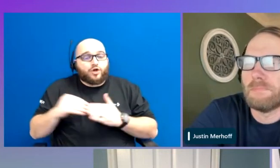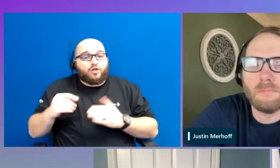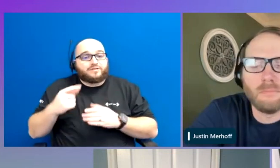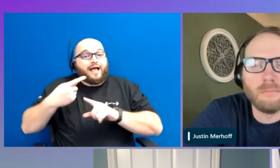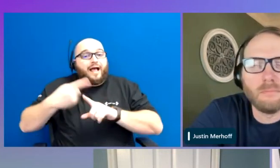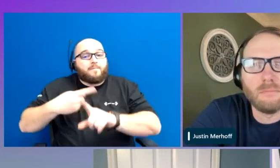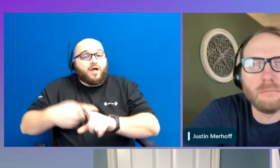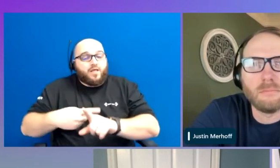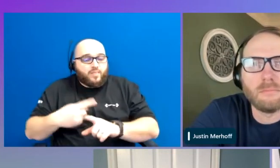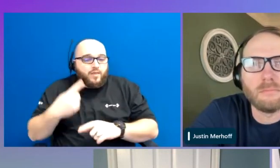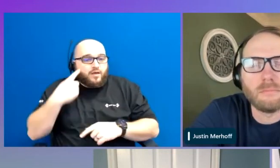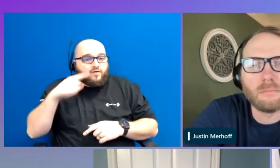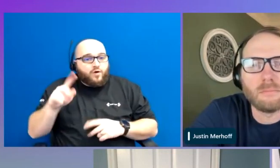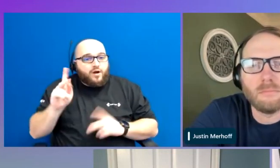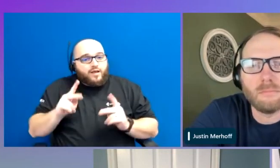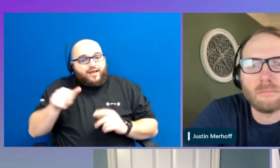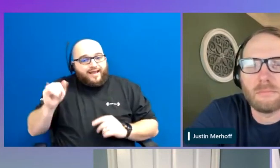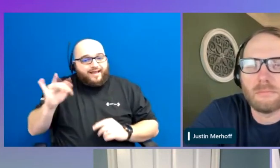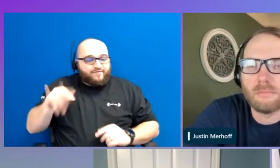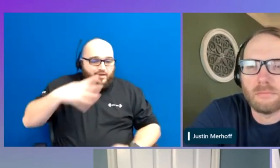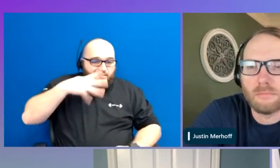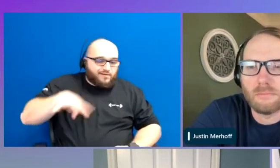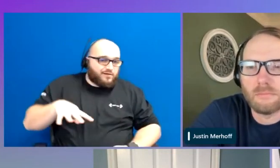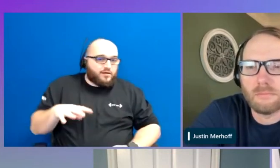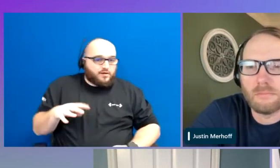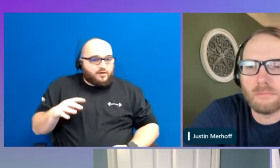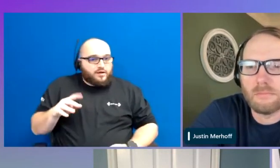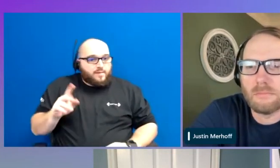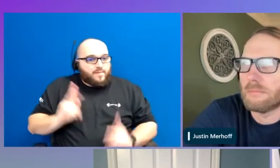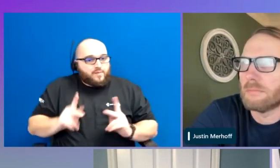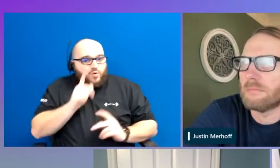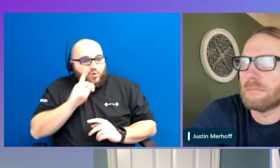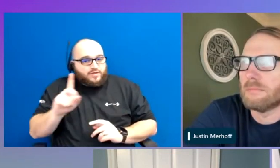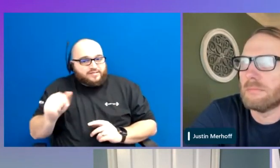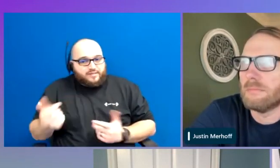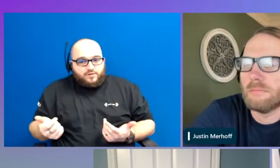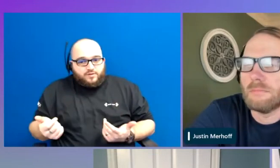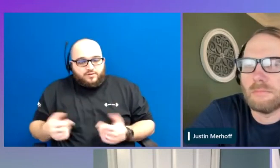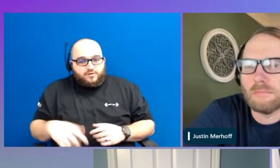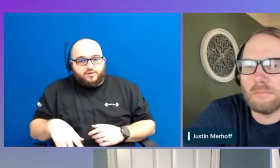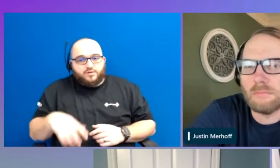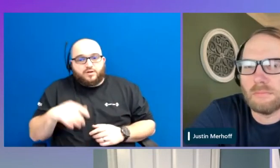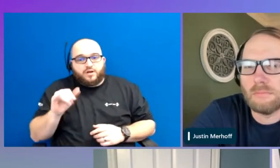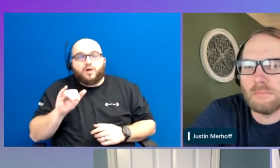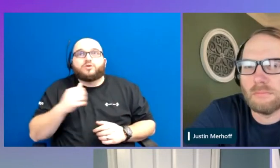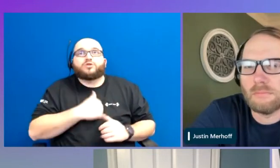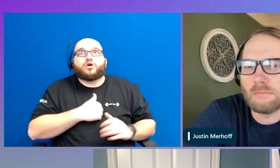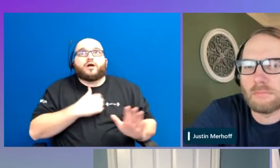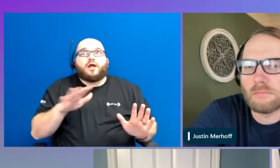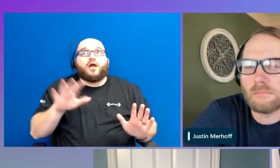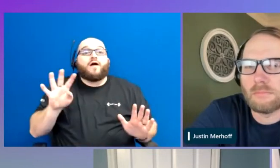people, and there's so much data out there. Oh yes, 274 billion pounds.